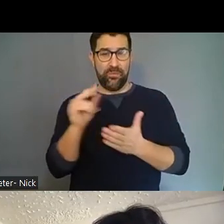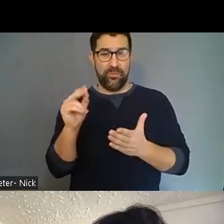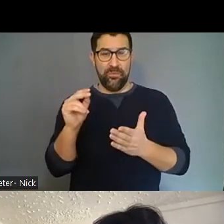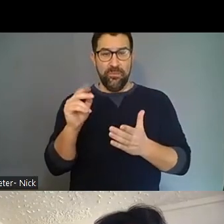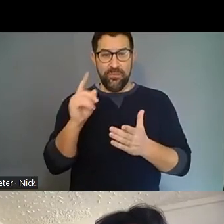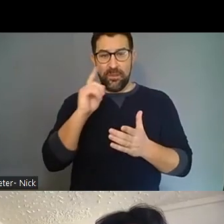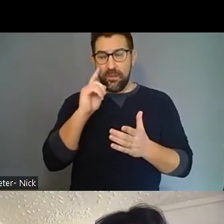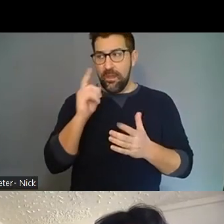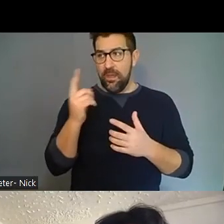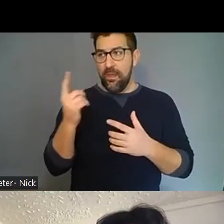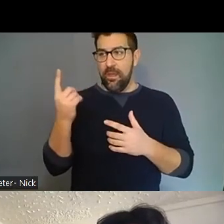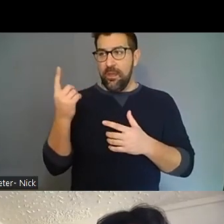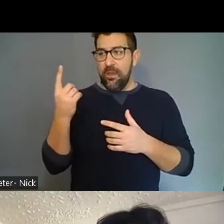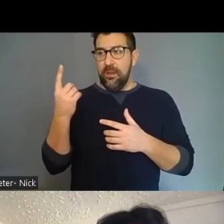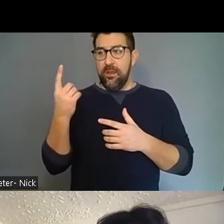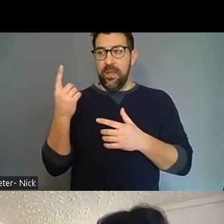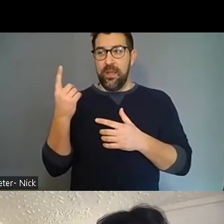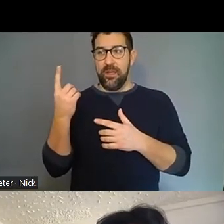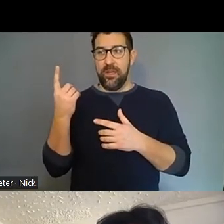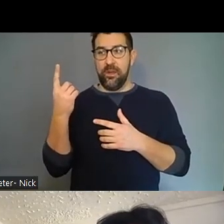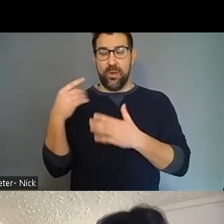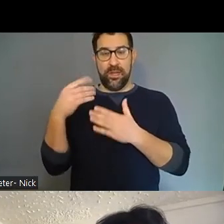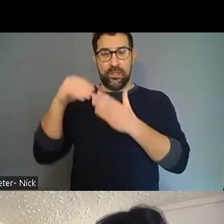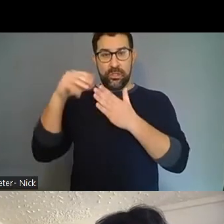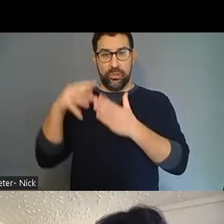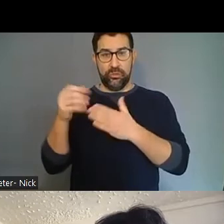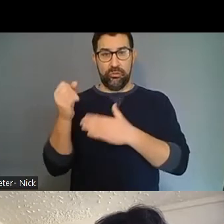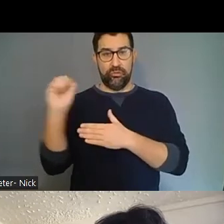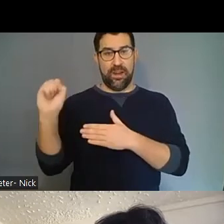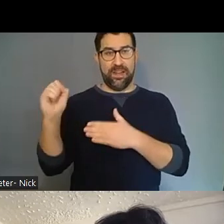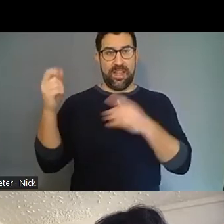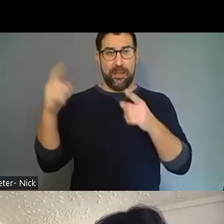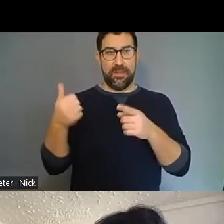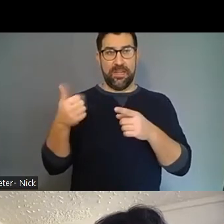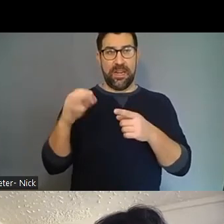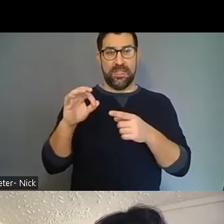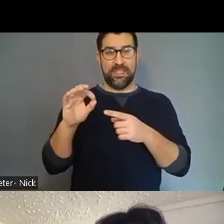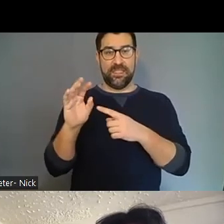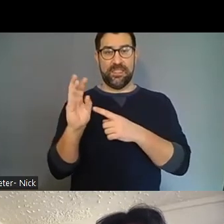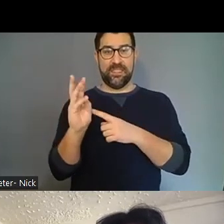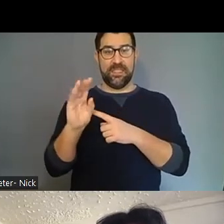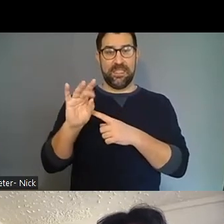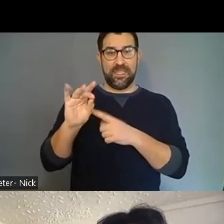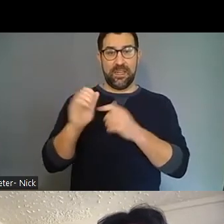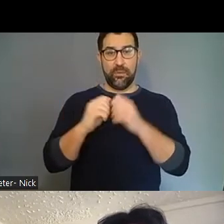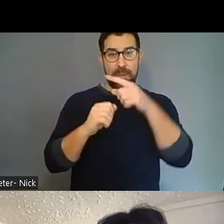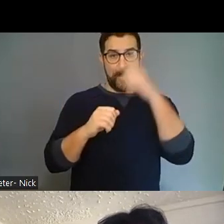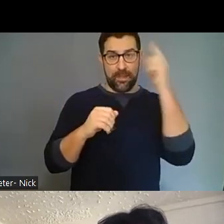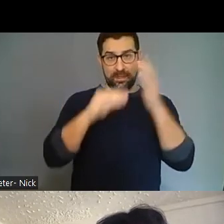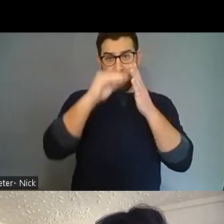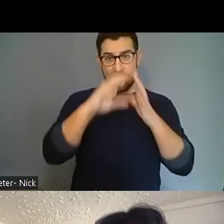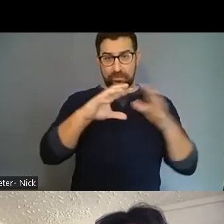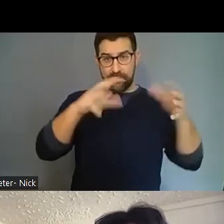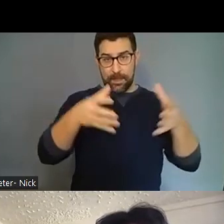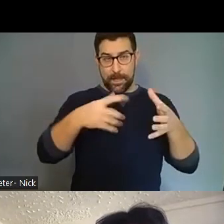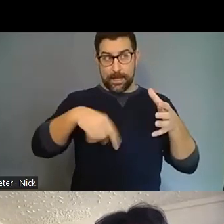last outstanding student strike here in Chicago was in 1968 with Black students. And there they